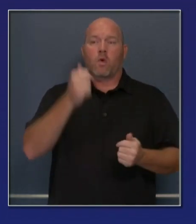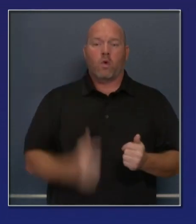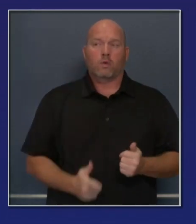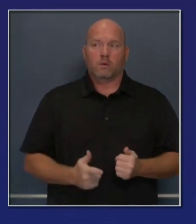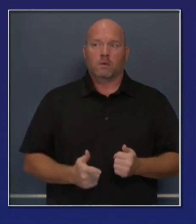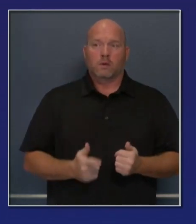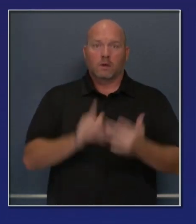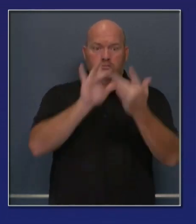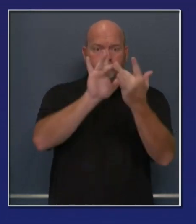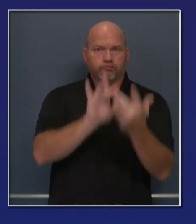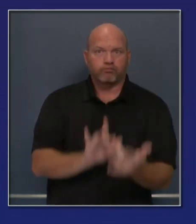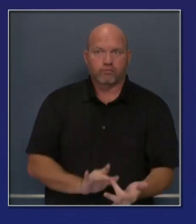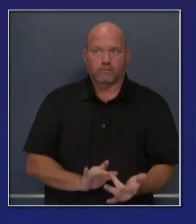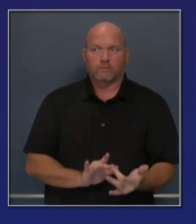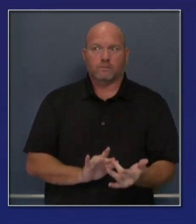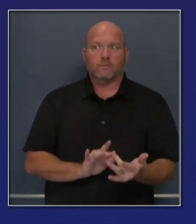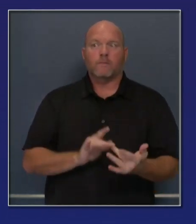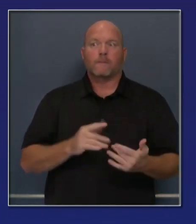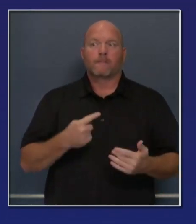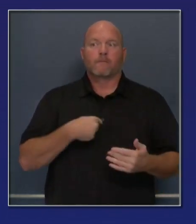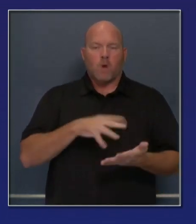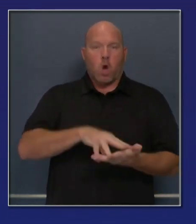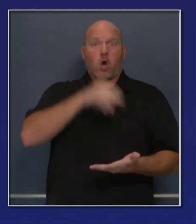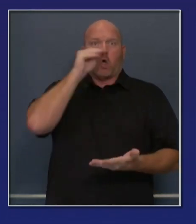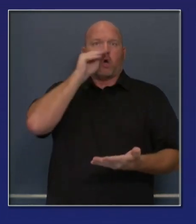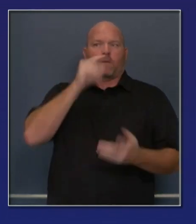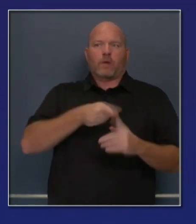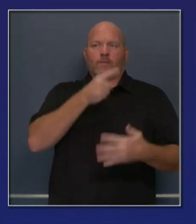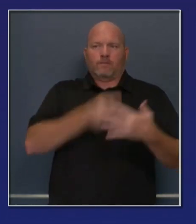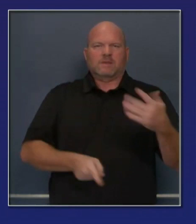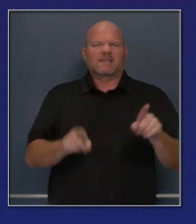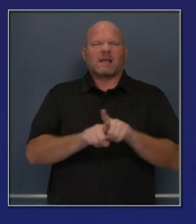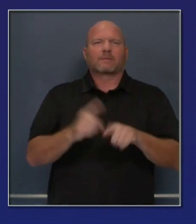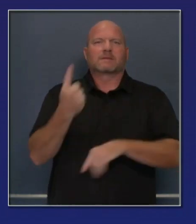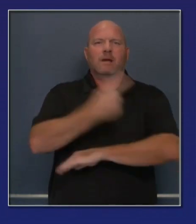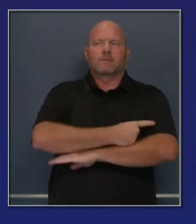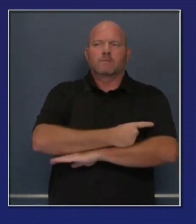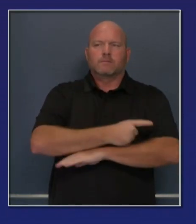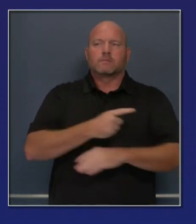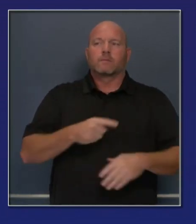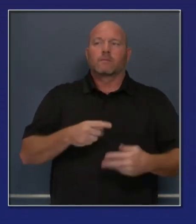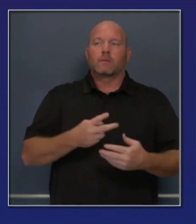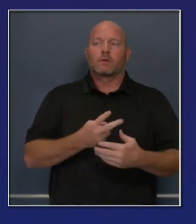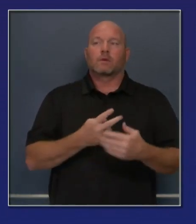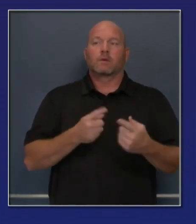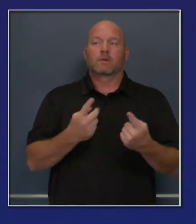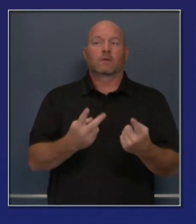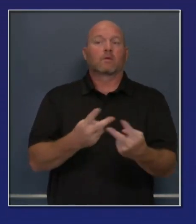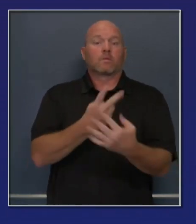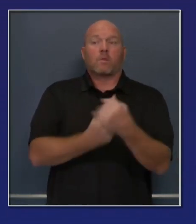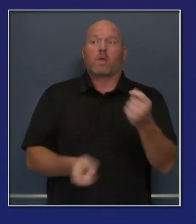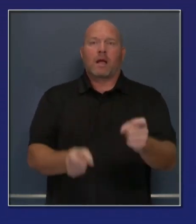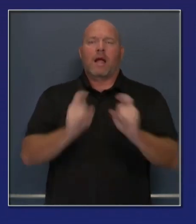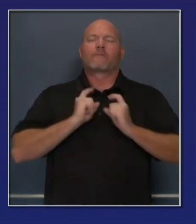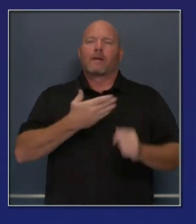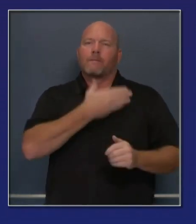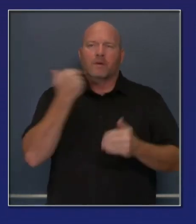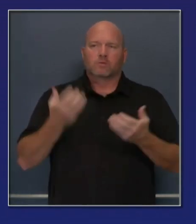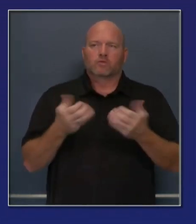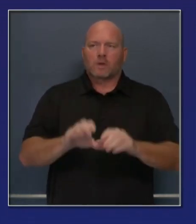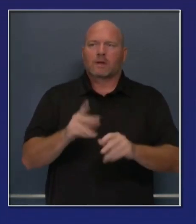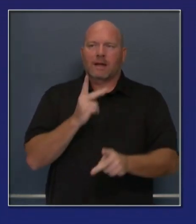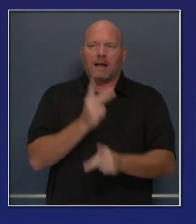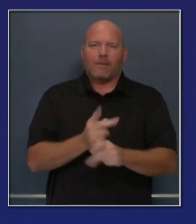we learn about on that same day. These two things together allow us to have a better chance of keeping COVID in